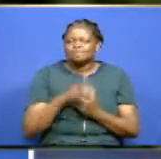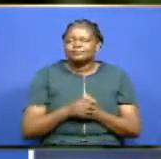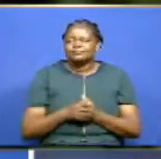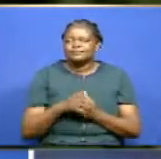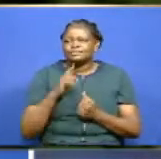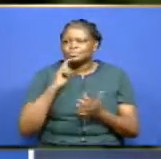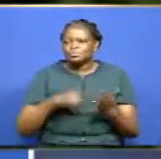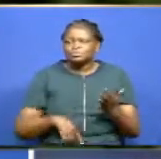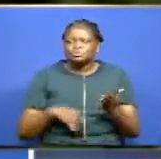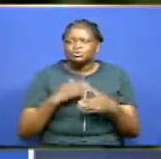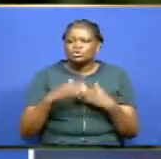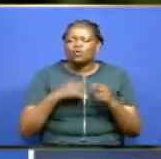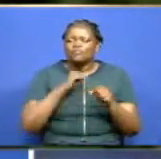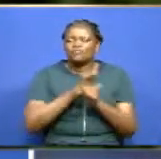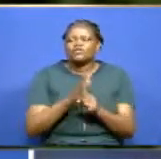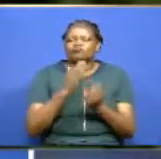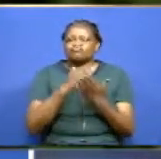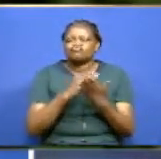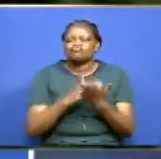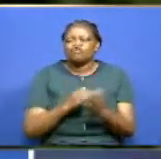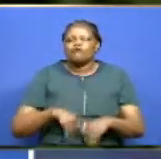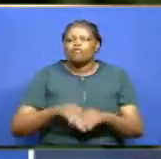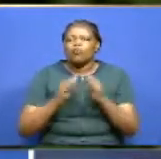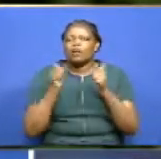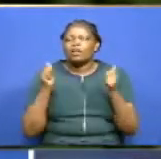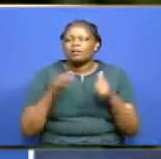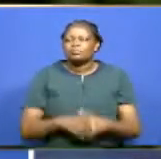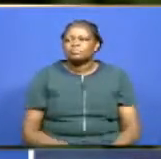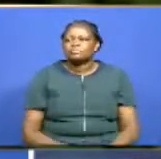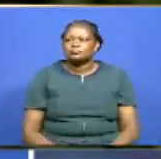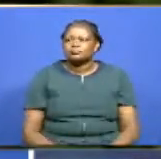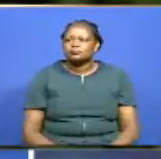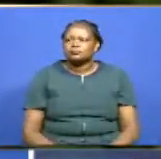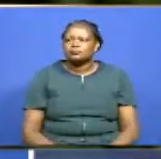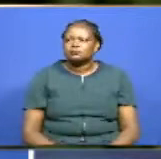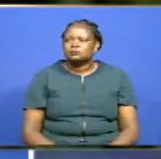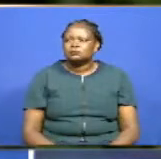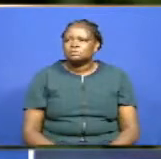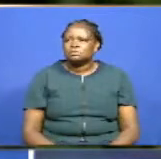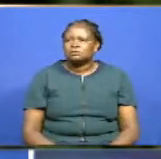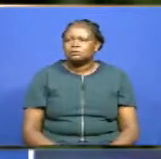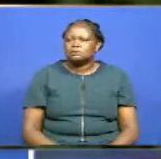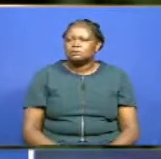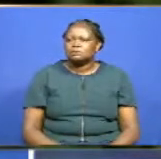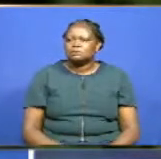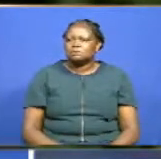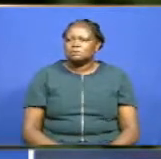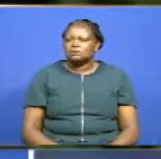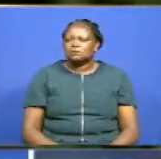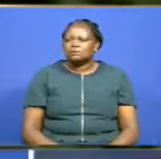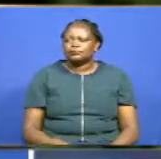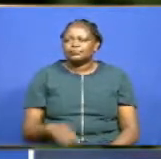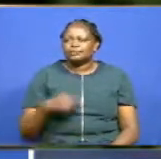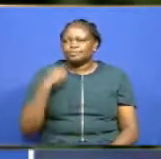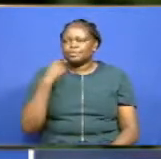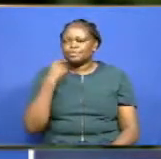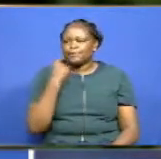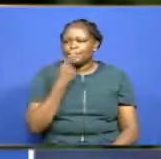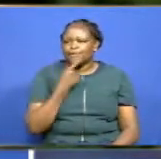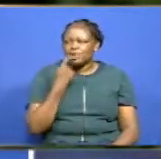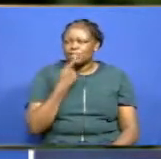all COVID-19 protocols are adhered to. In both mouth and nose,